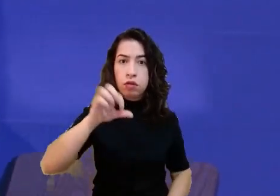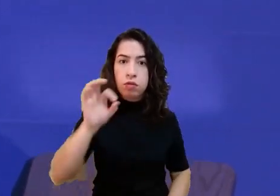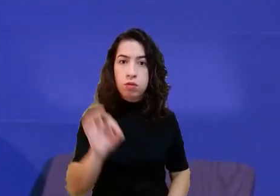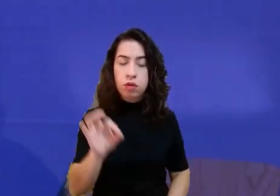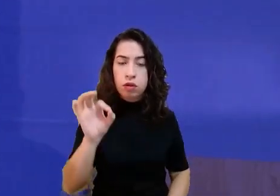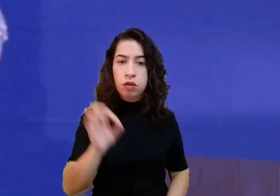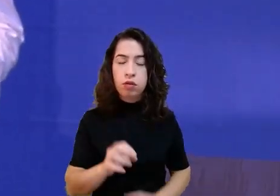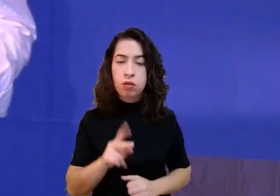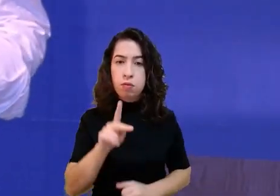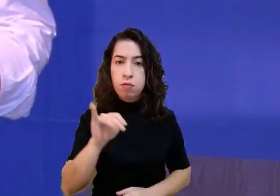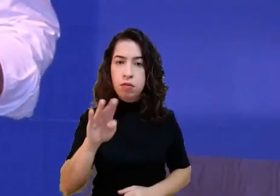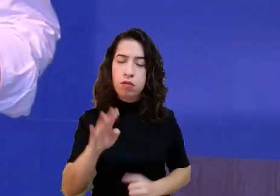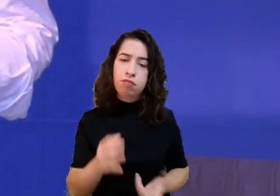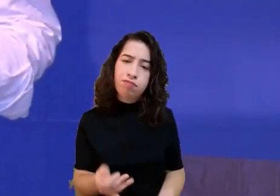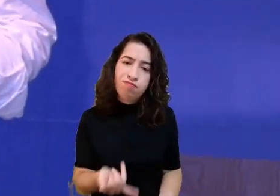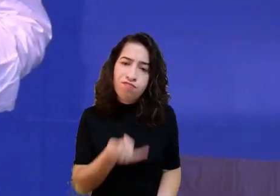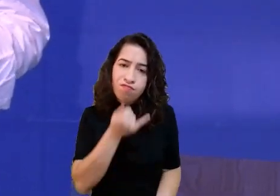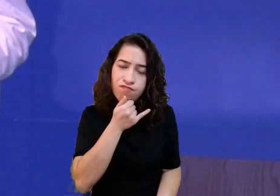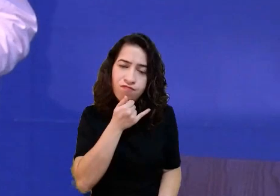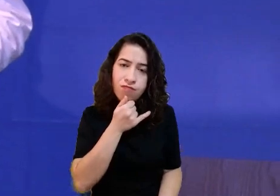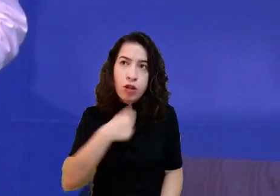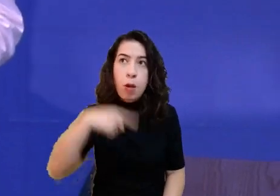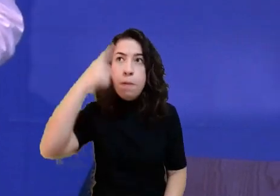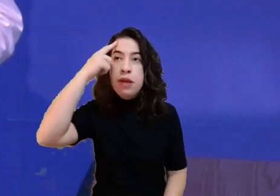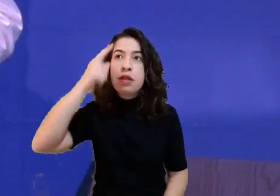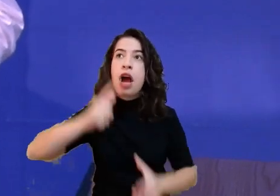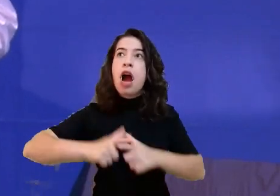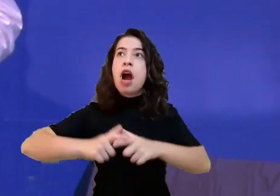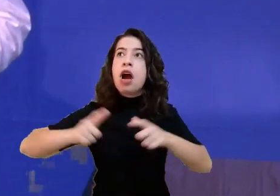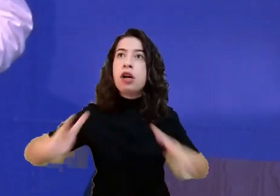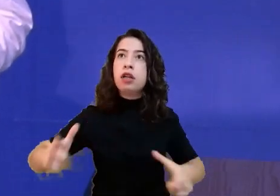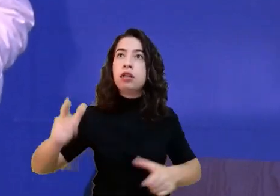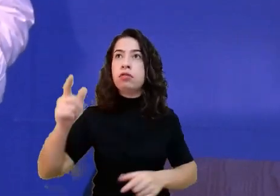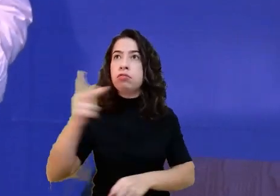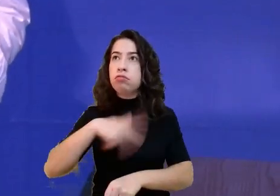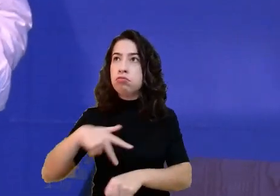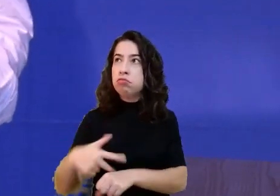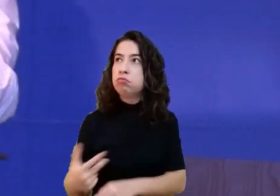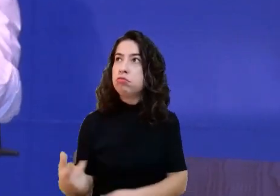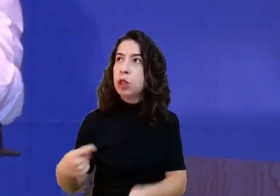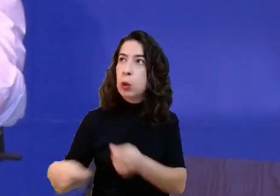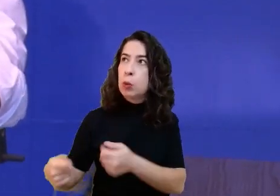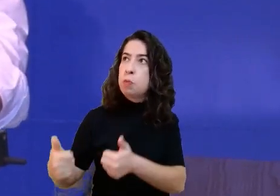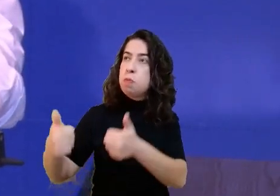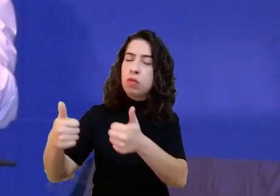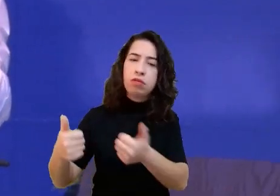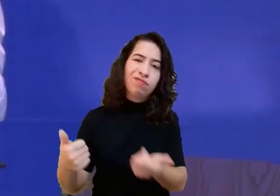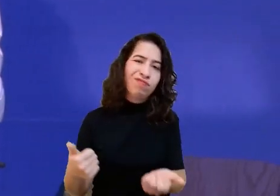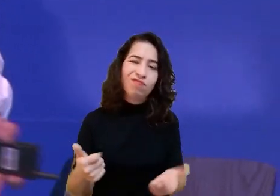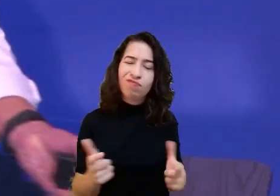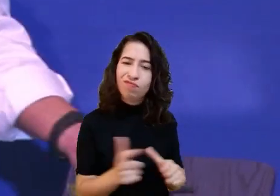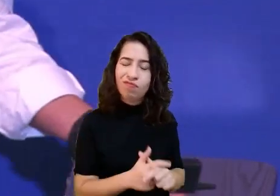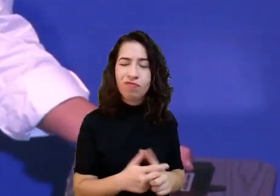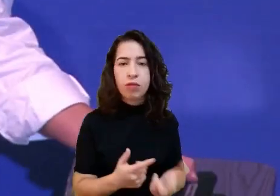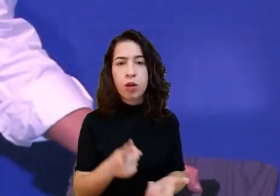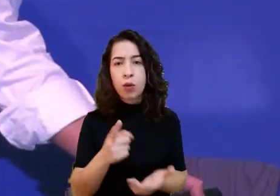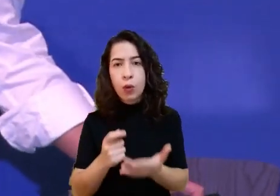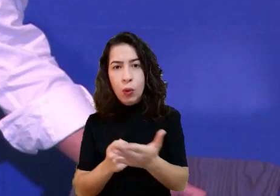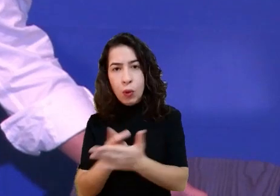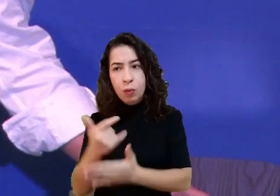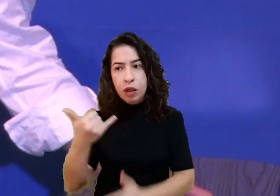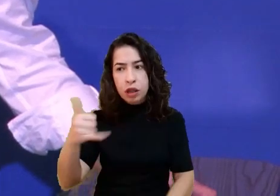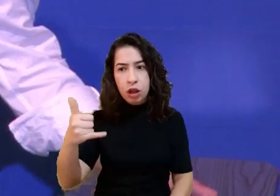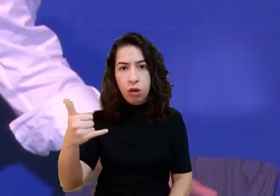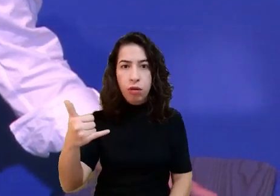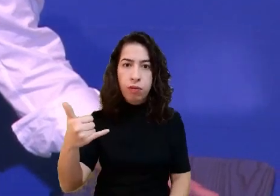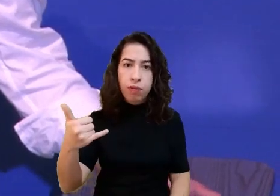GDP. Unfortunately, it's not as big as it should be for a country like ours, because to buy a mobile phone,